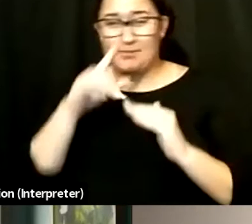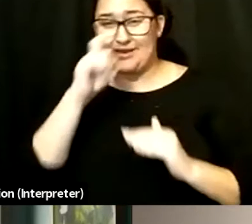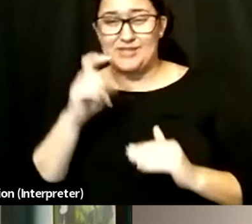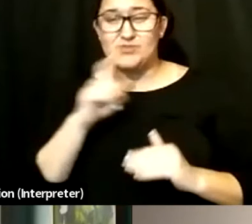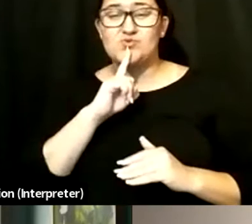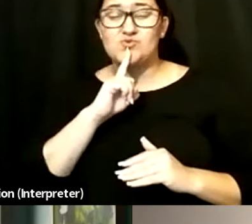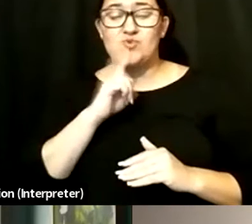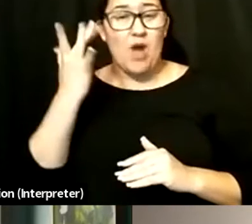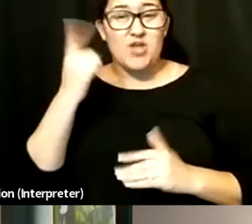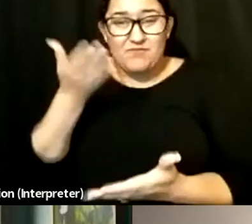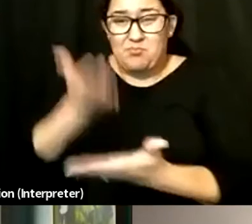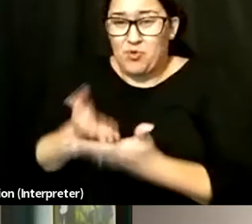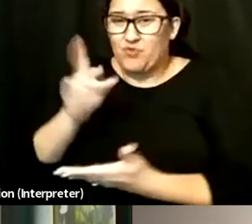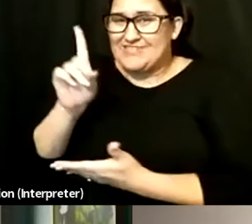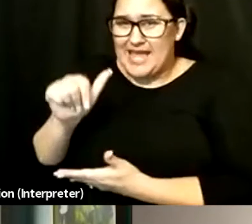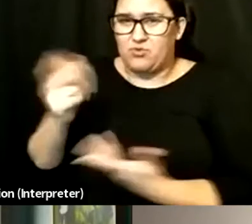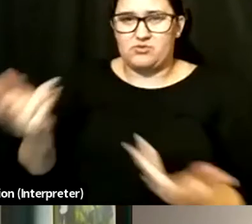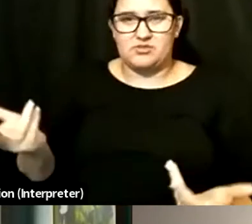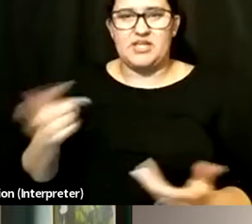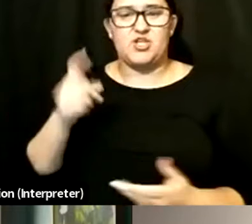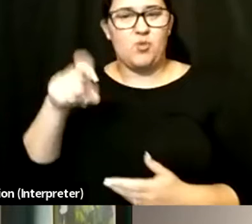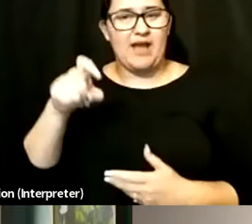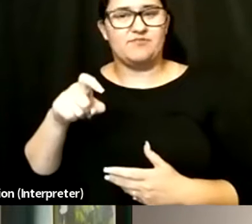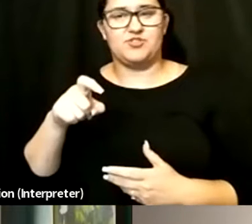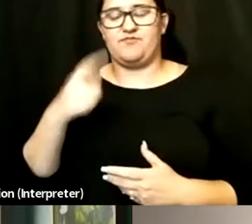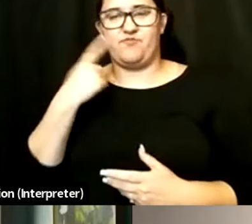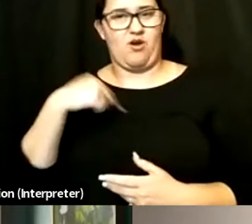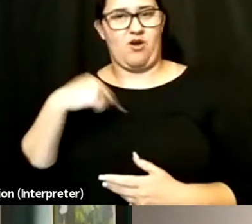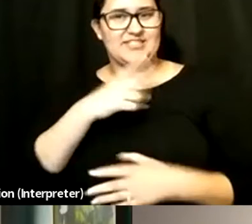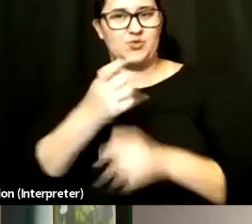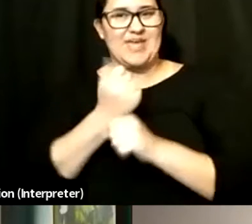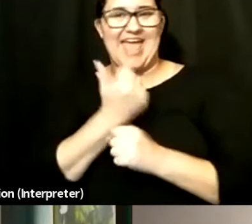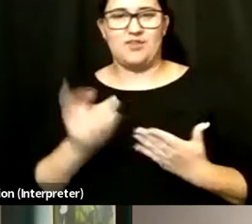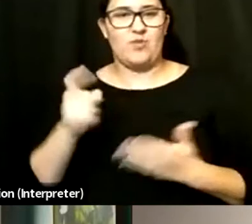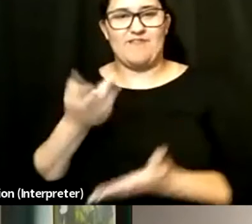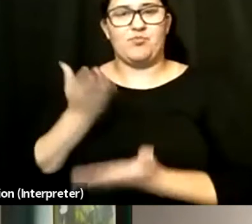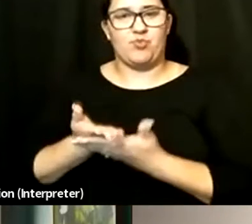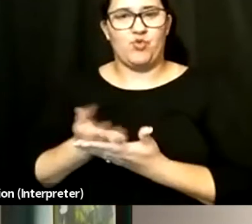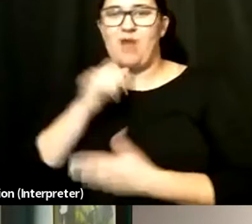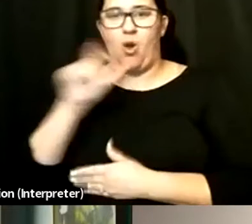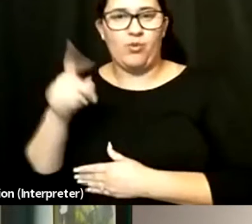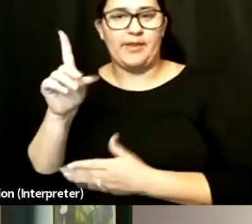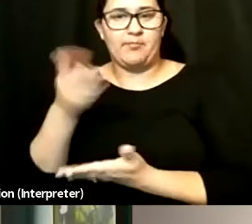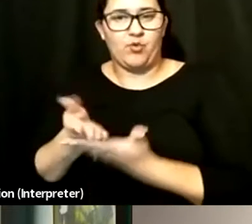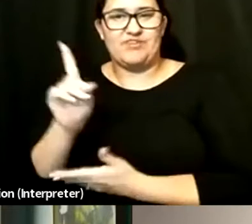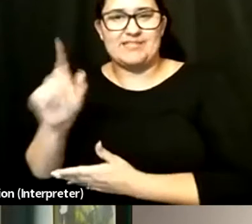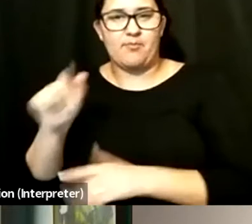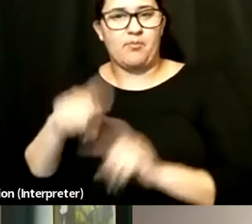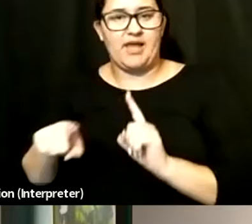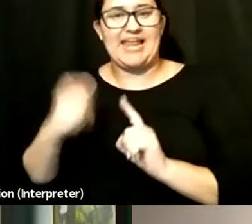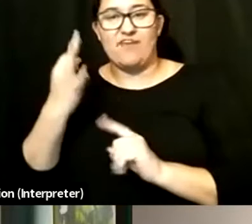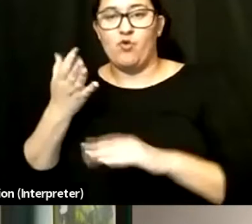prove that you're disabled, right? To be able to get anything. But then, yeah, you can't be too disabled,